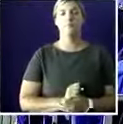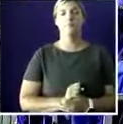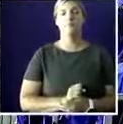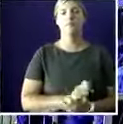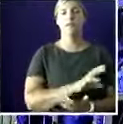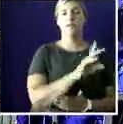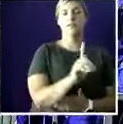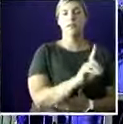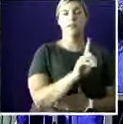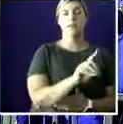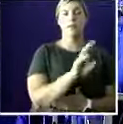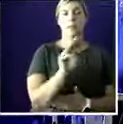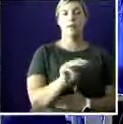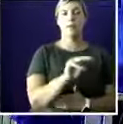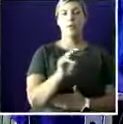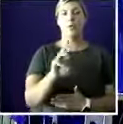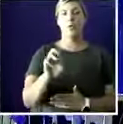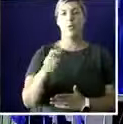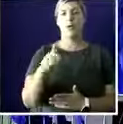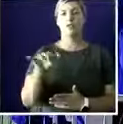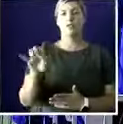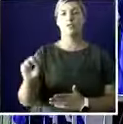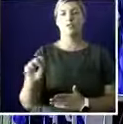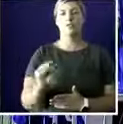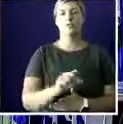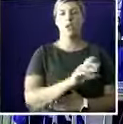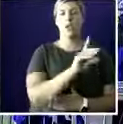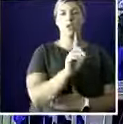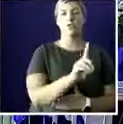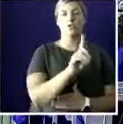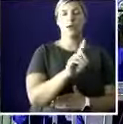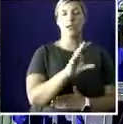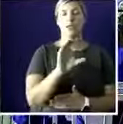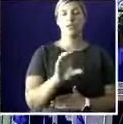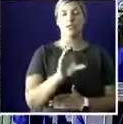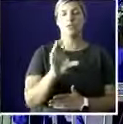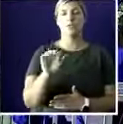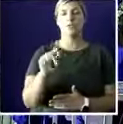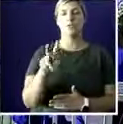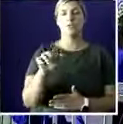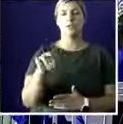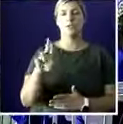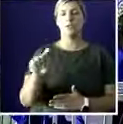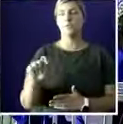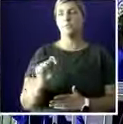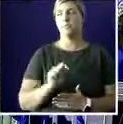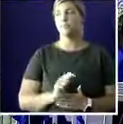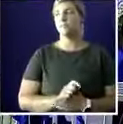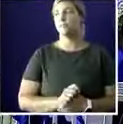Dylan Michael Rogers. Drake Chandler Stewart.